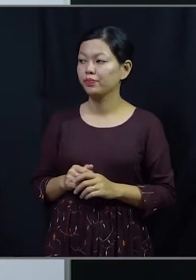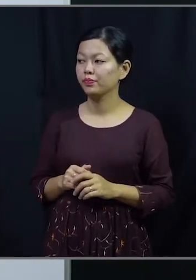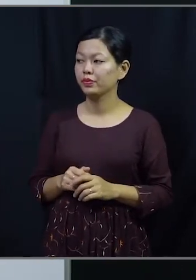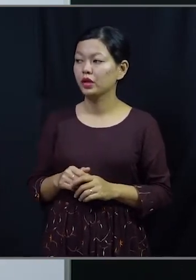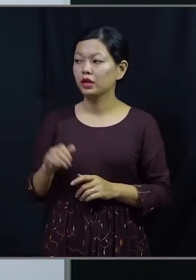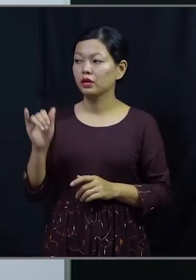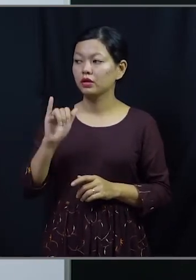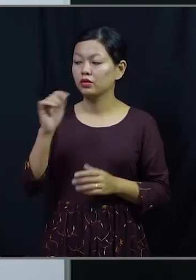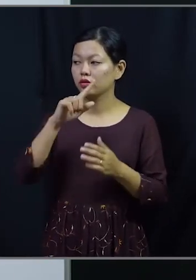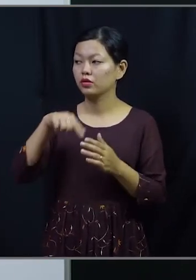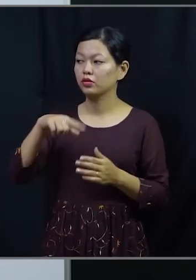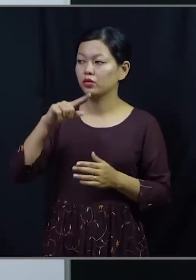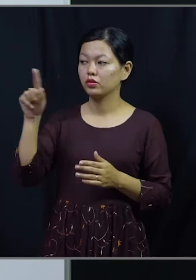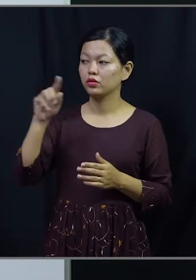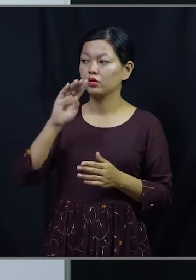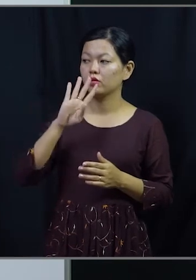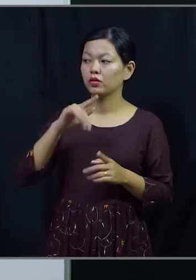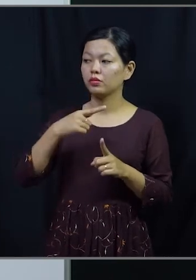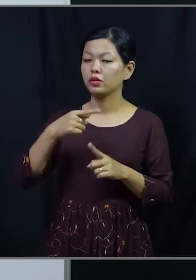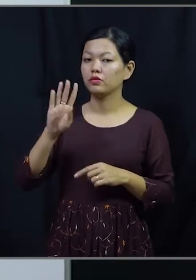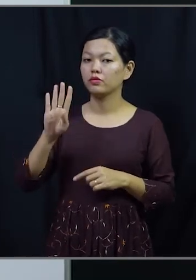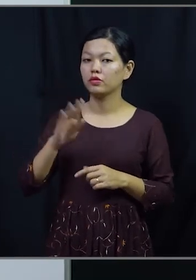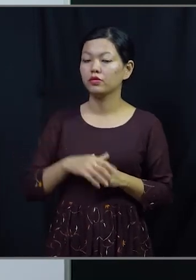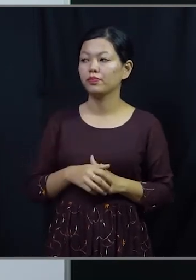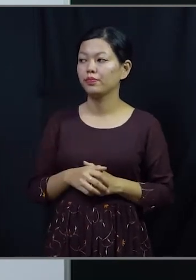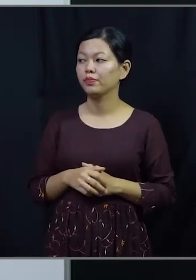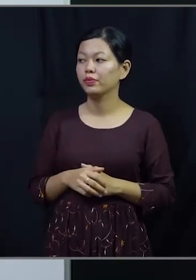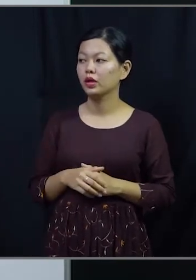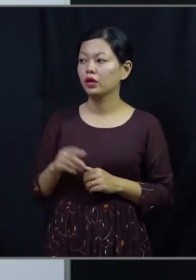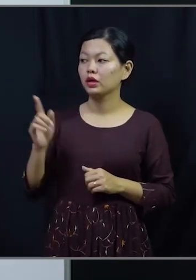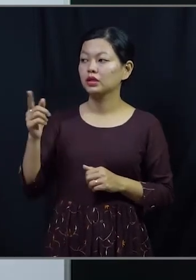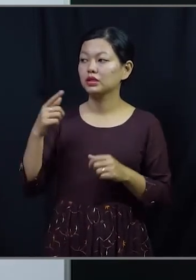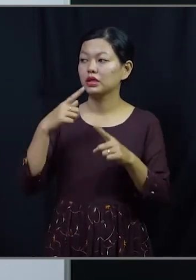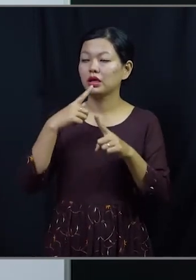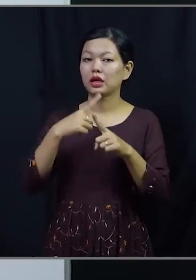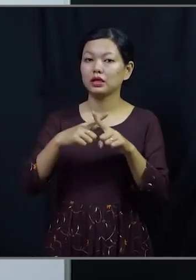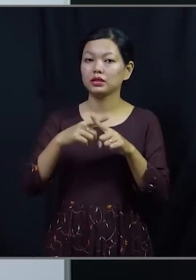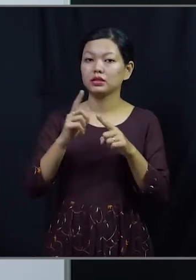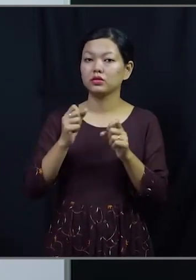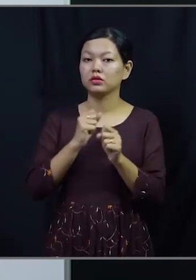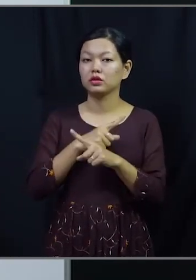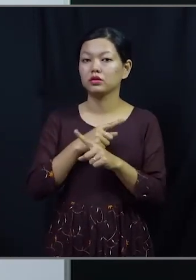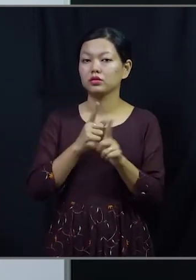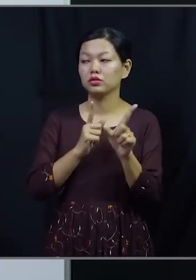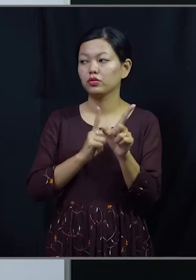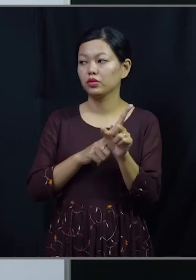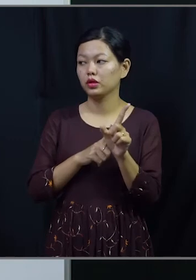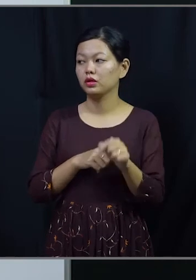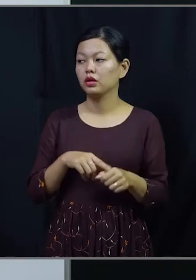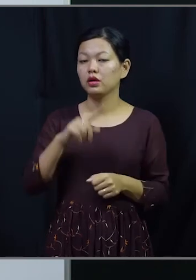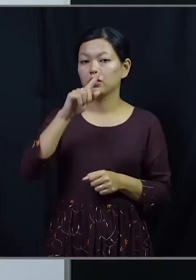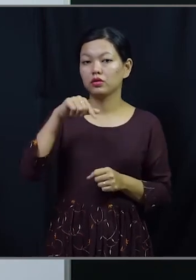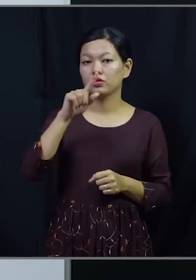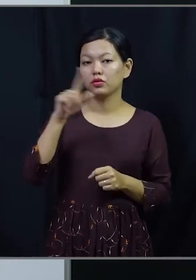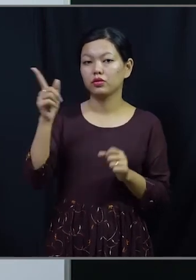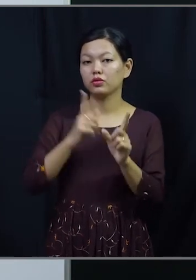is equal to root over y minus 4. We consider this one as our function here. G of y equal to root over y minus